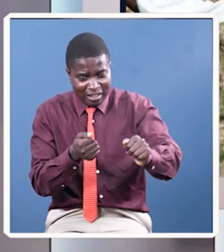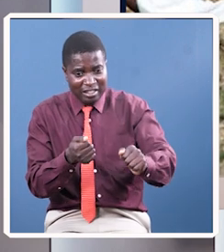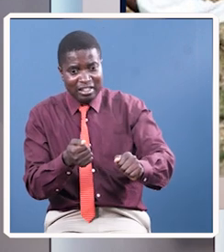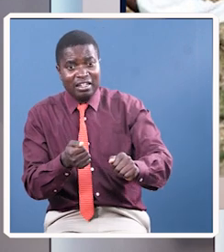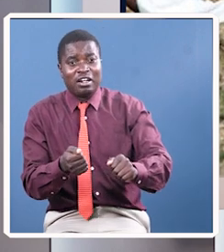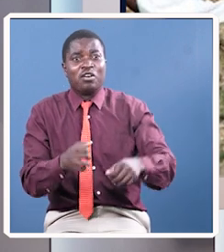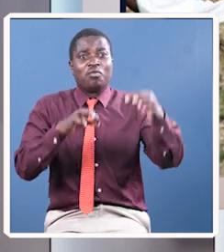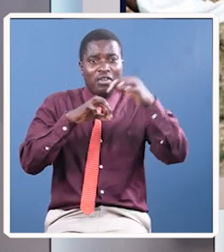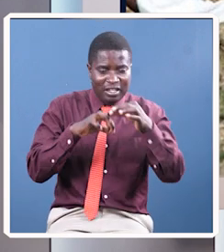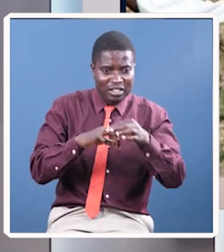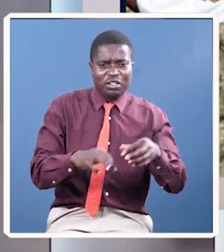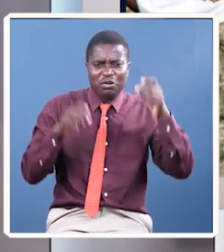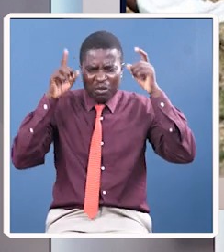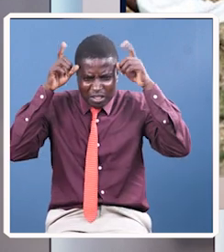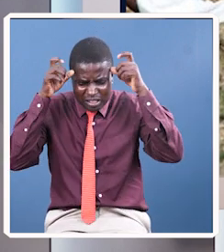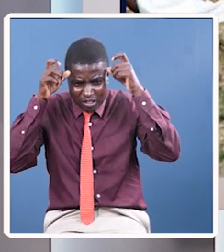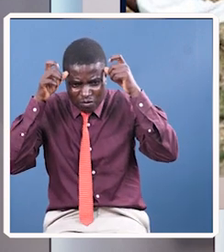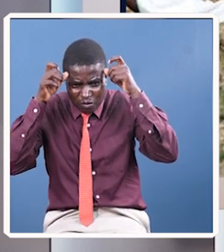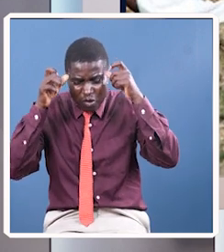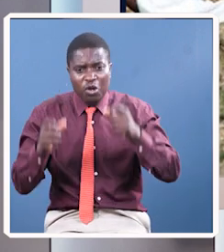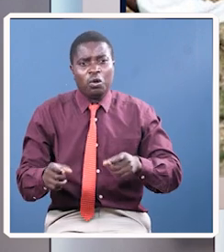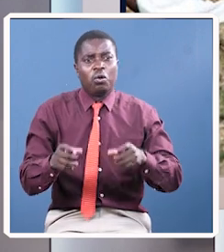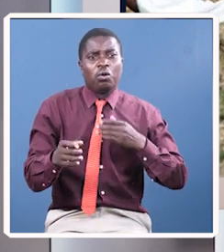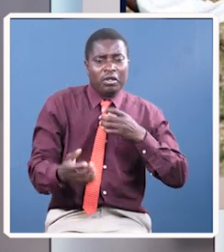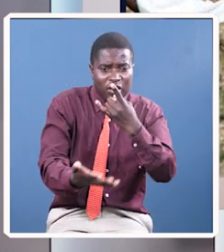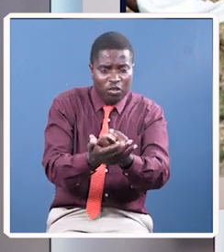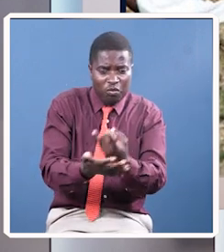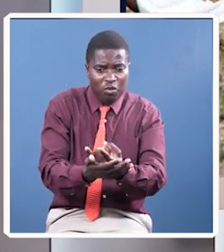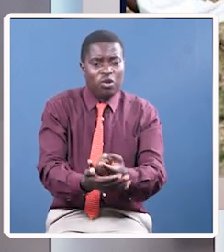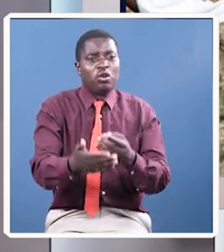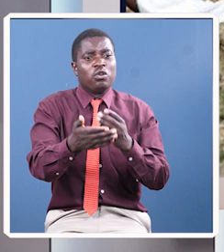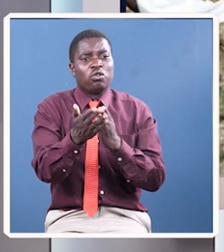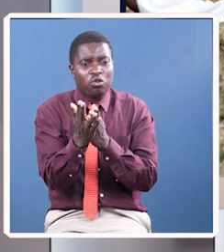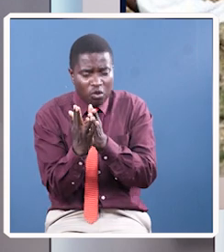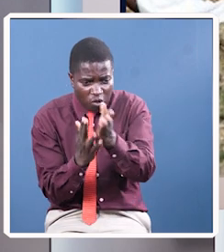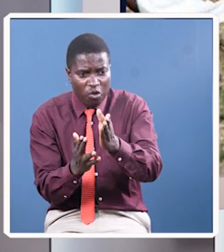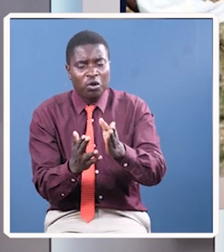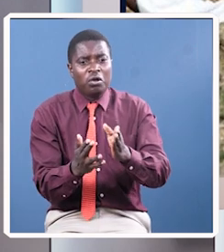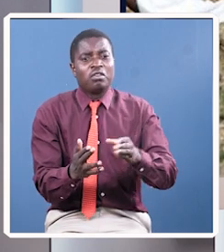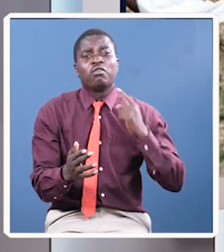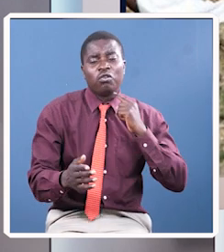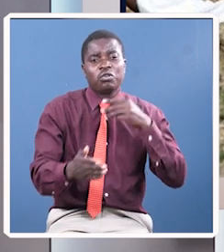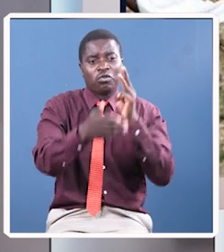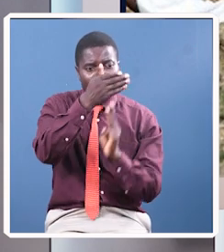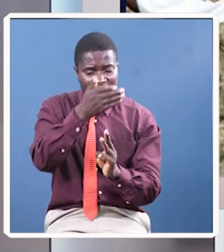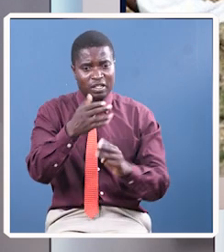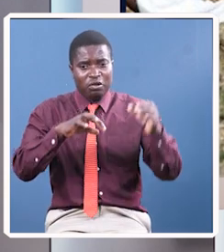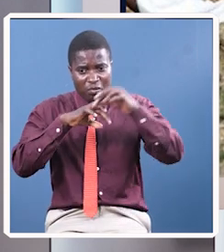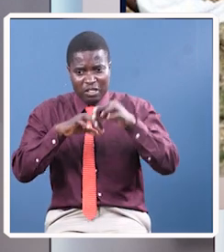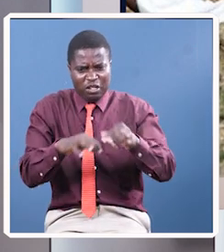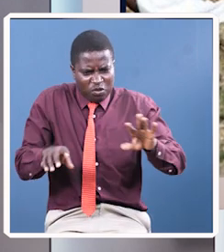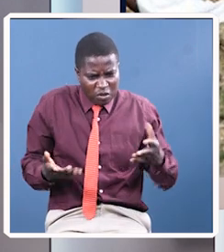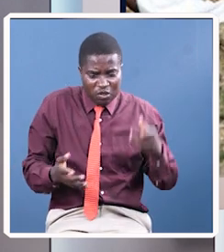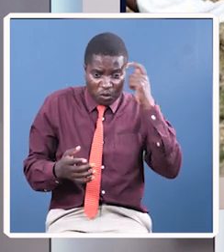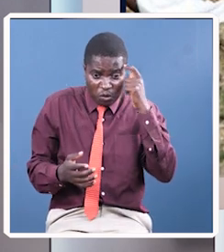Because marriage is holy, saka the devil will temper through the false prophet. The issue of marriage. Saka chaono ziwa na chokunda